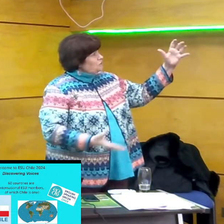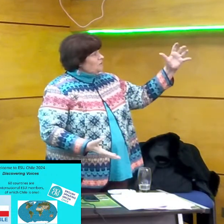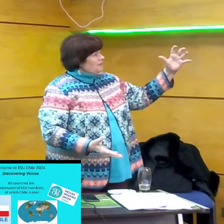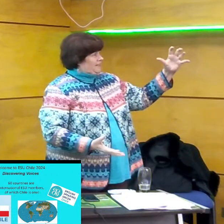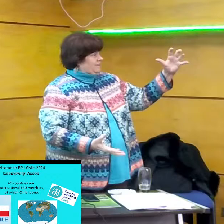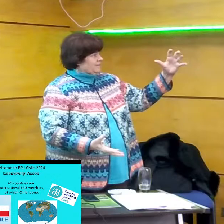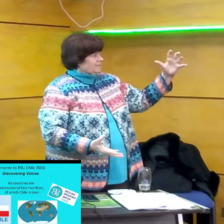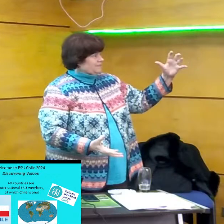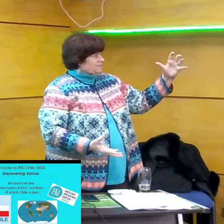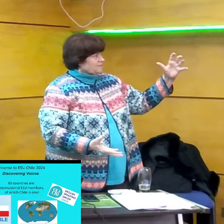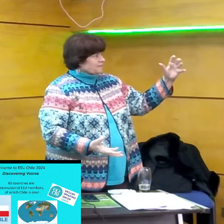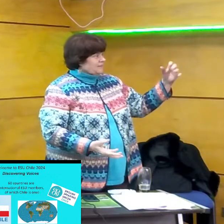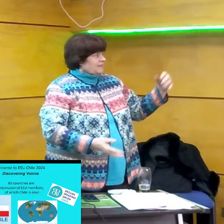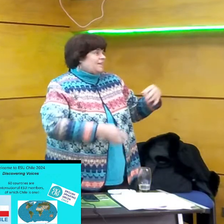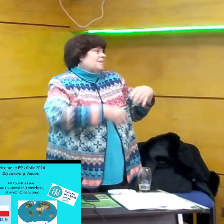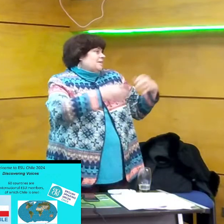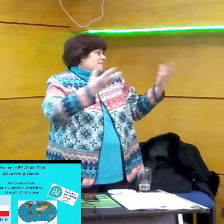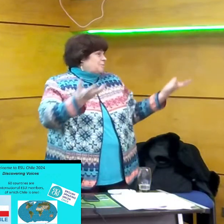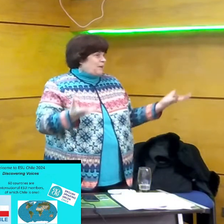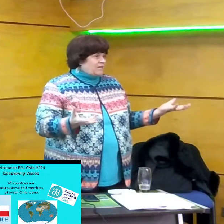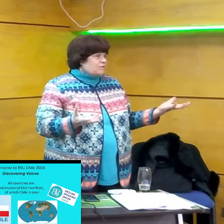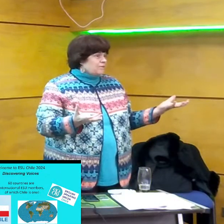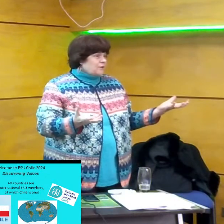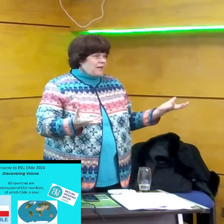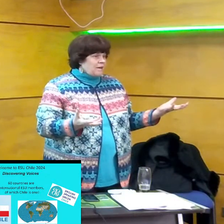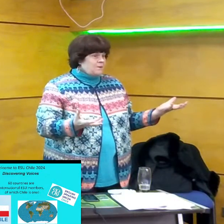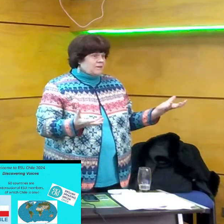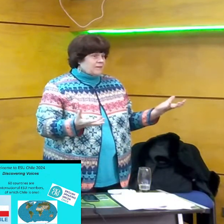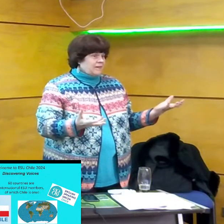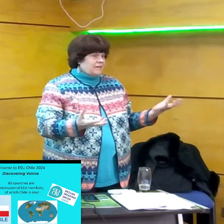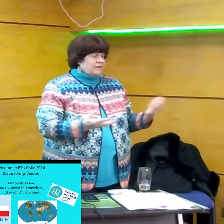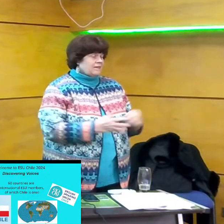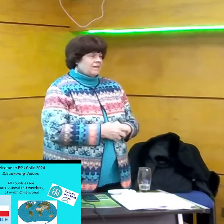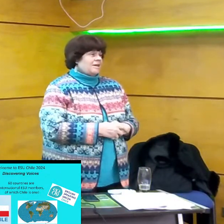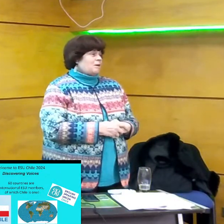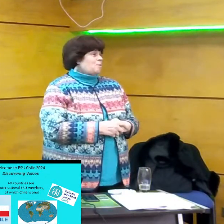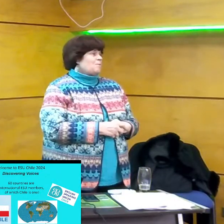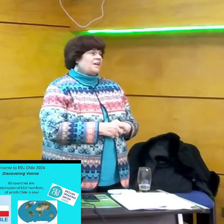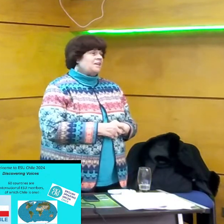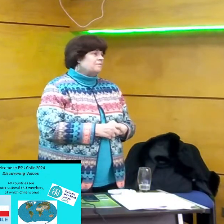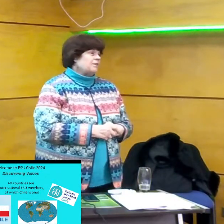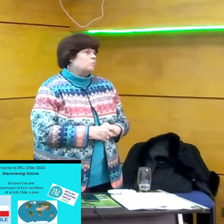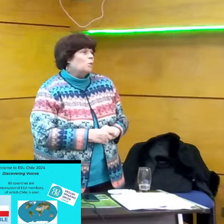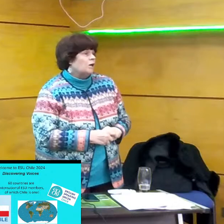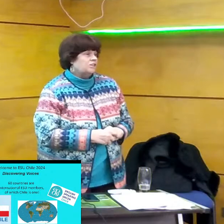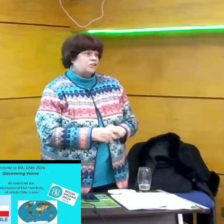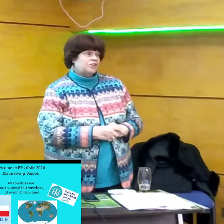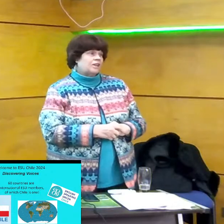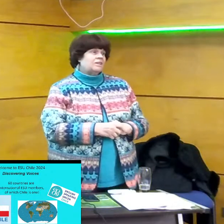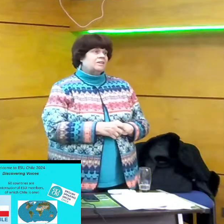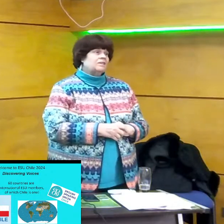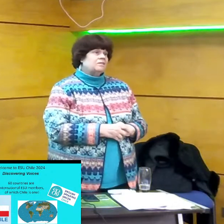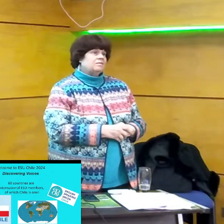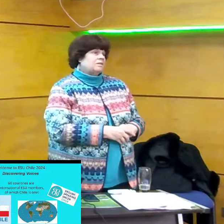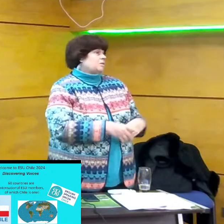tells a story. It expands their vocabulary. Many of them